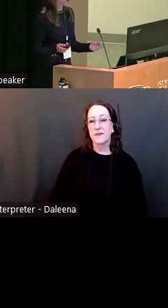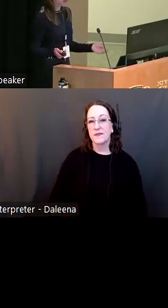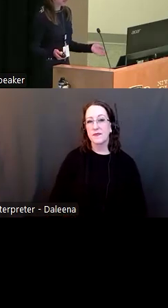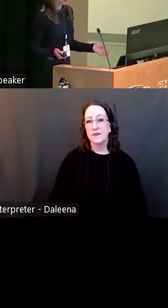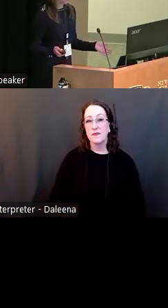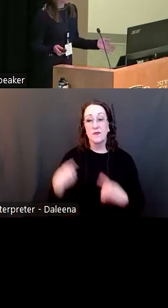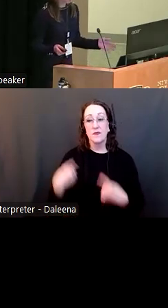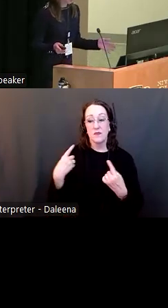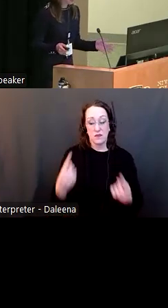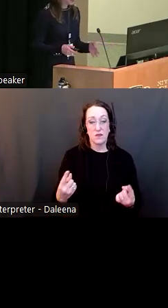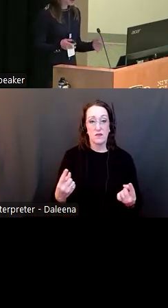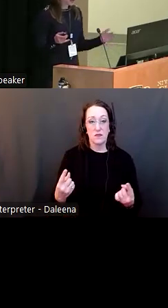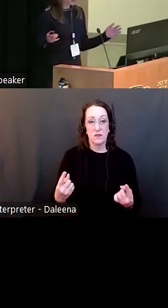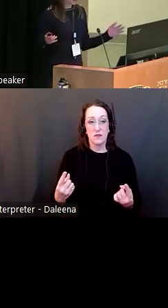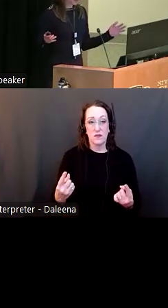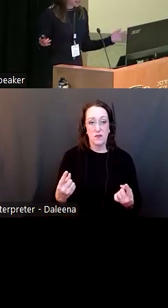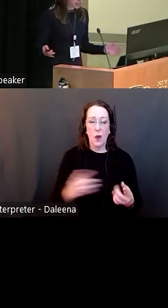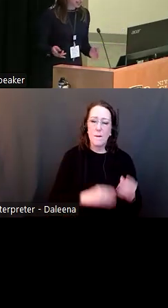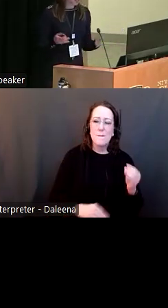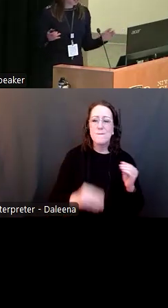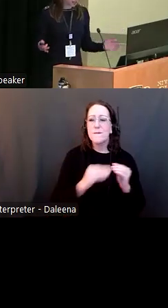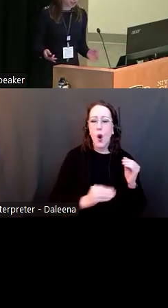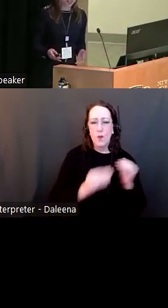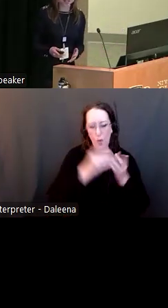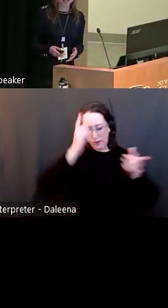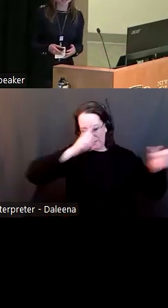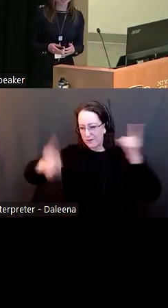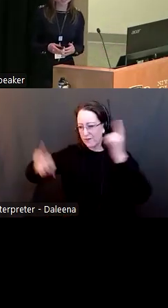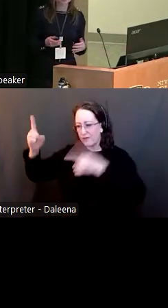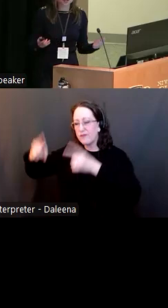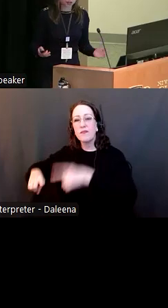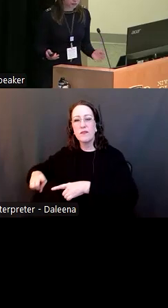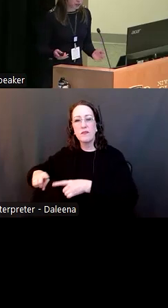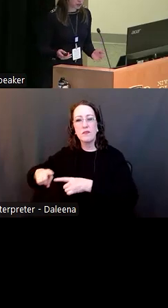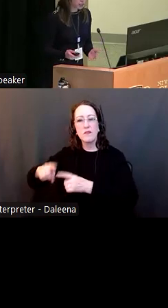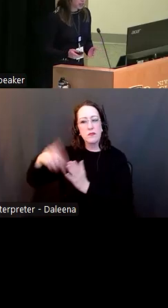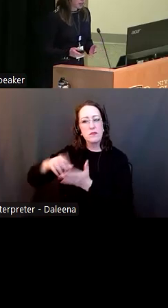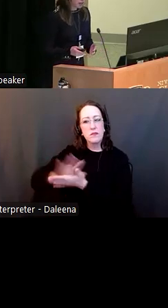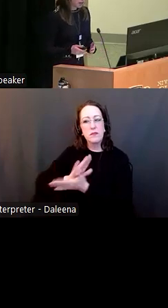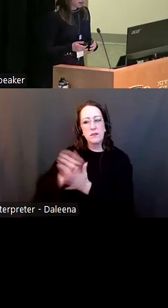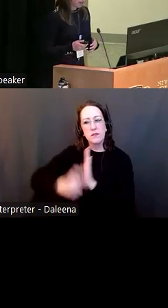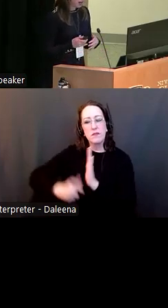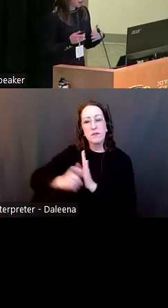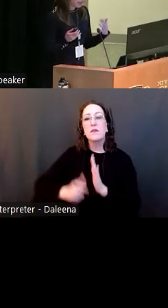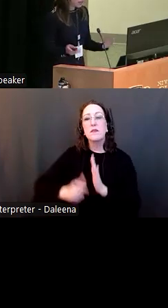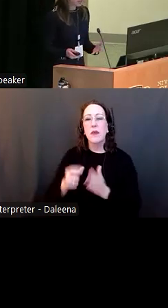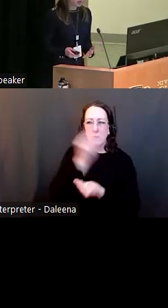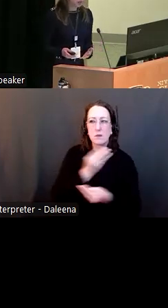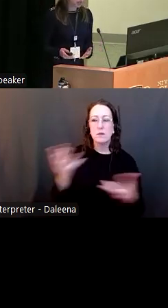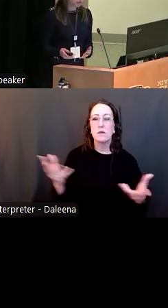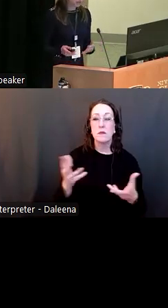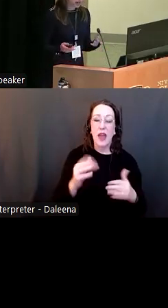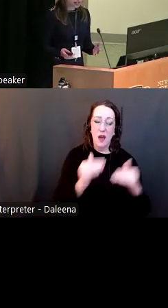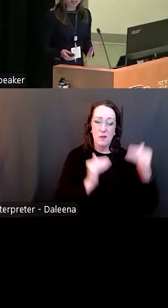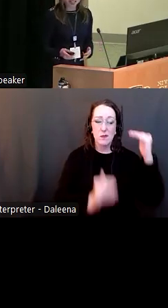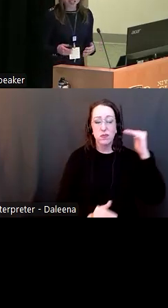Thus far, there's growing consensus in the literature that I've told you about where negative symptoms